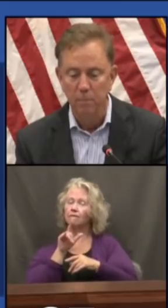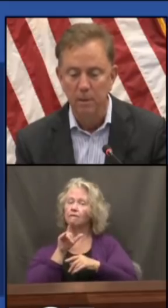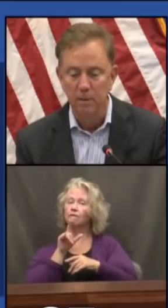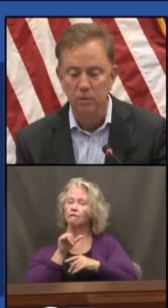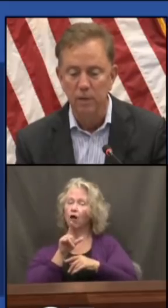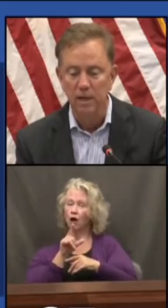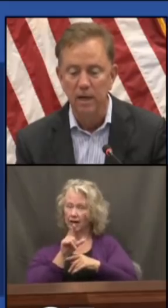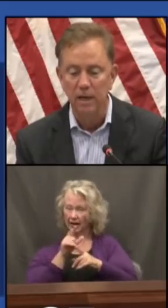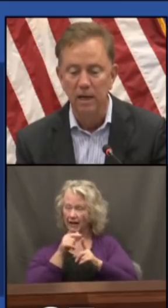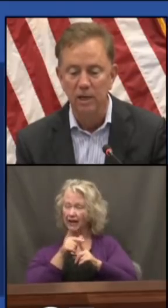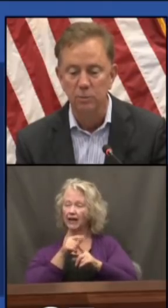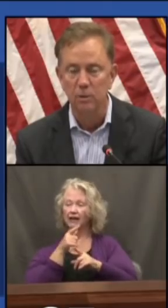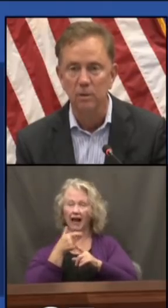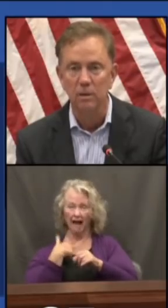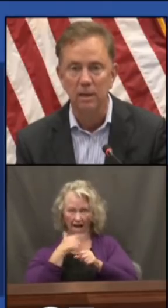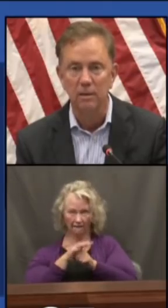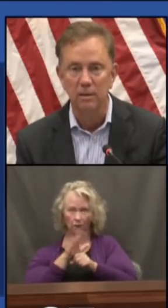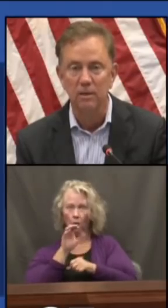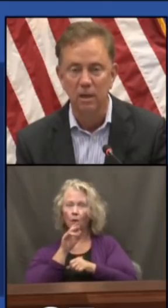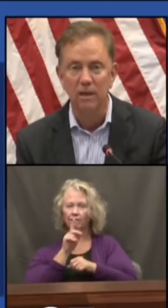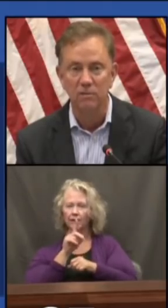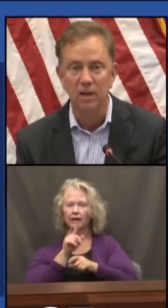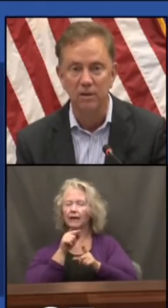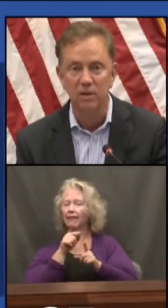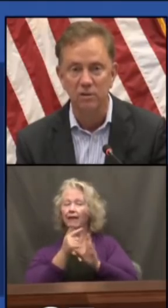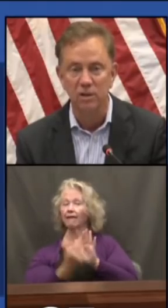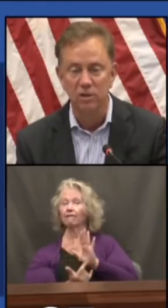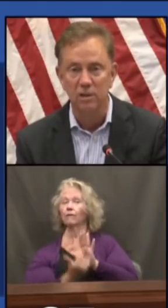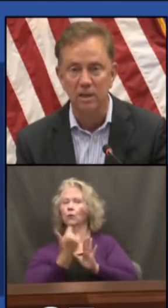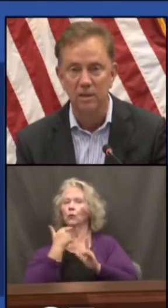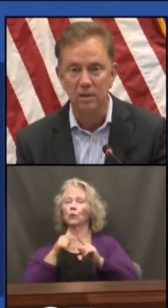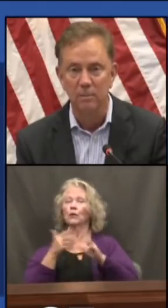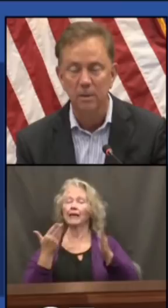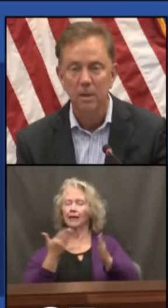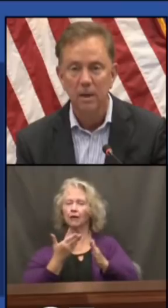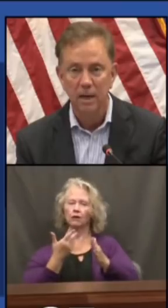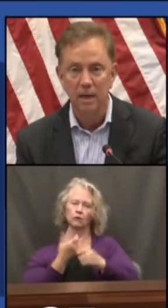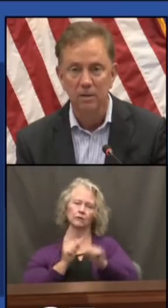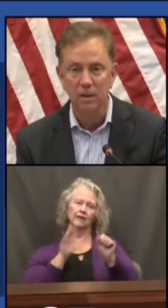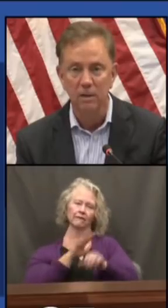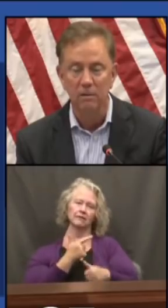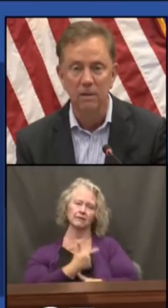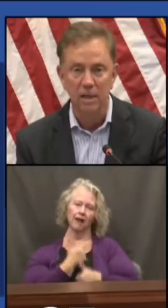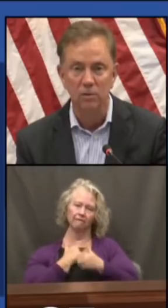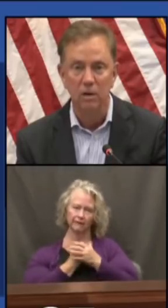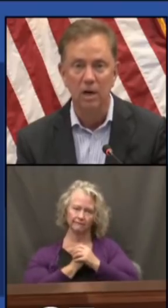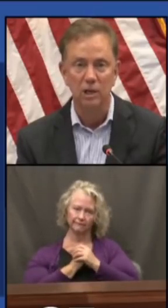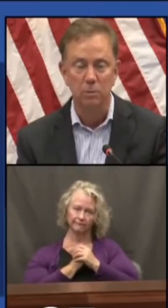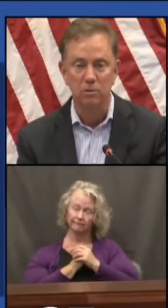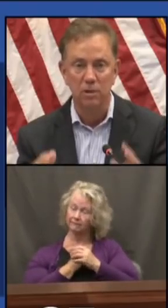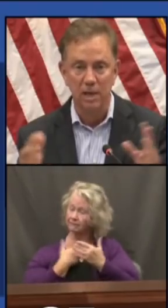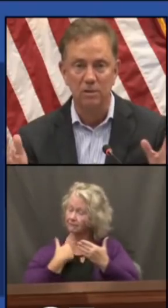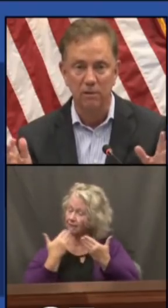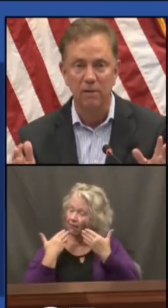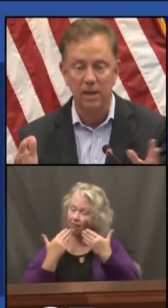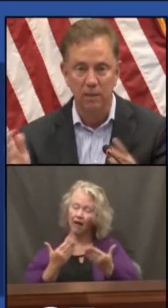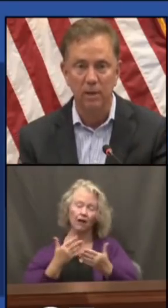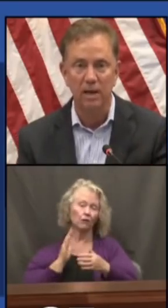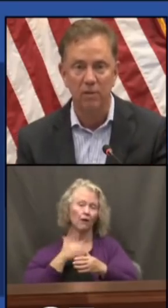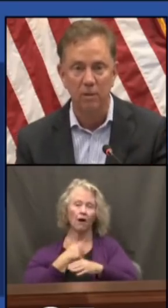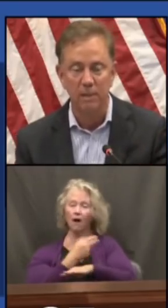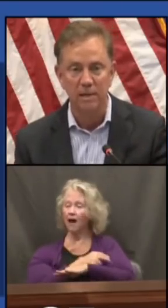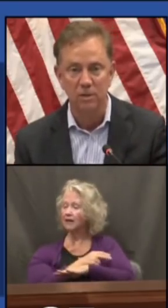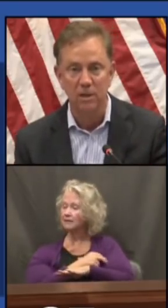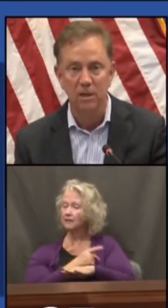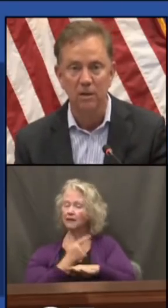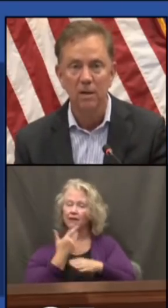flew up to a Connecticut hospital, and it's a life-saving decision. And I got to tell you, thanks to our hospitals, thanks to the fact that we